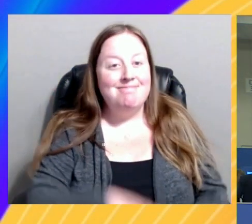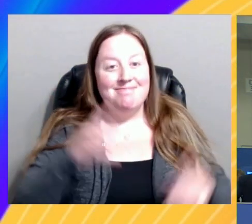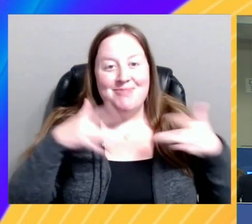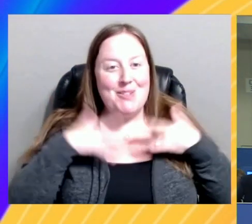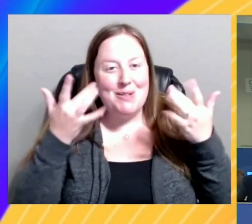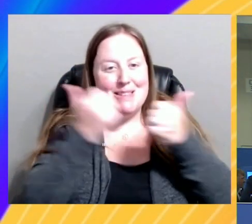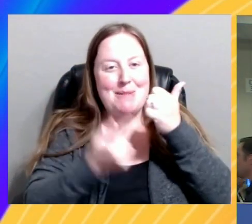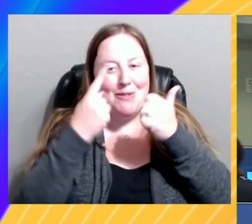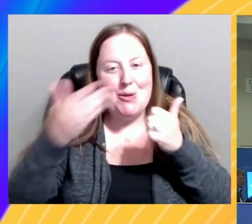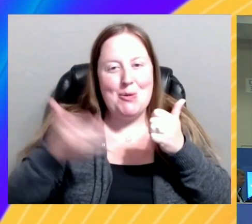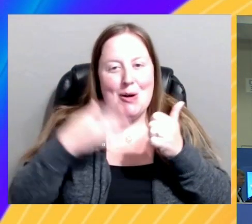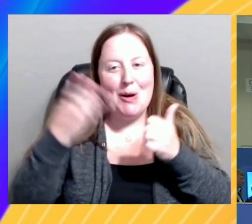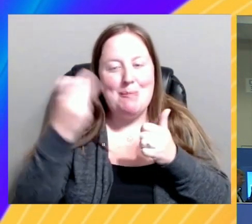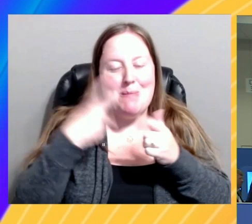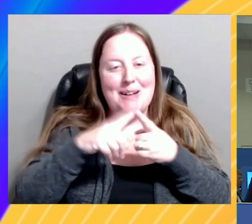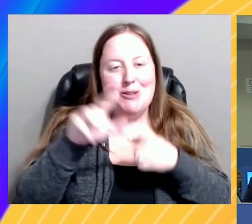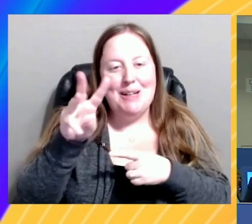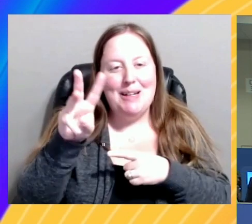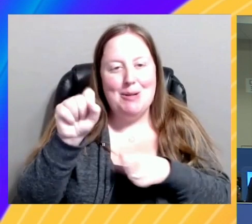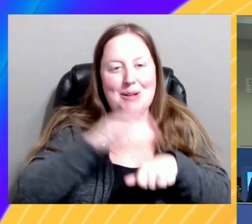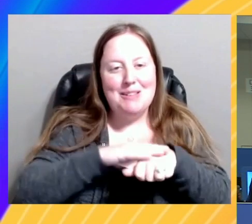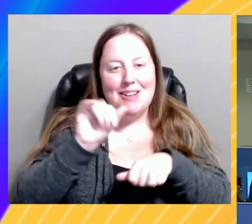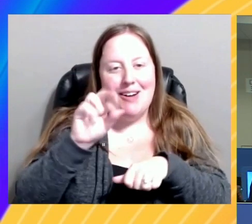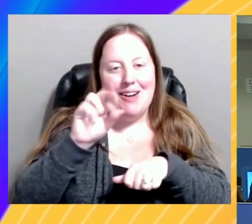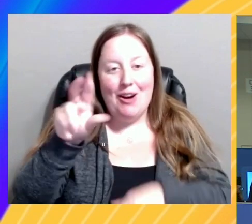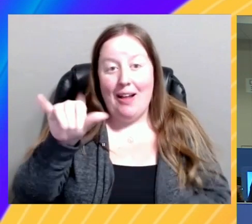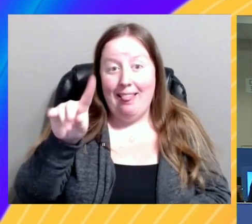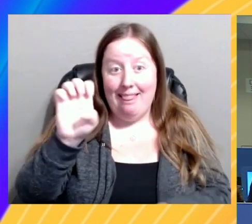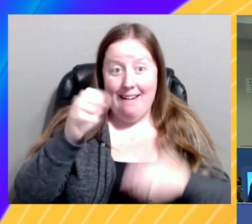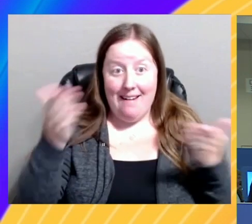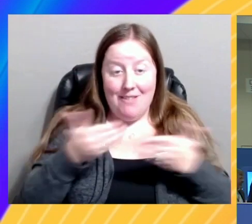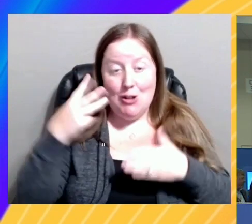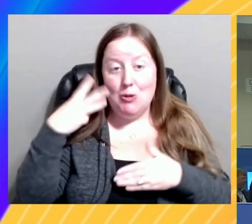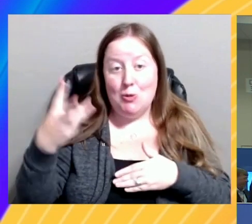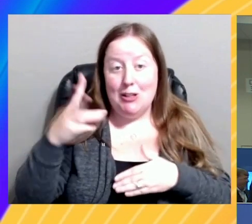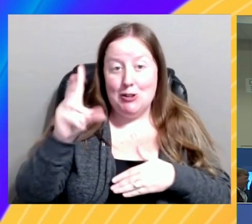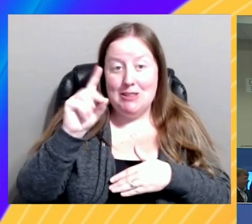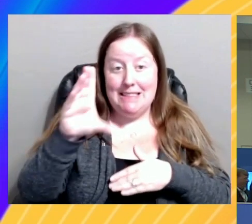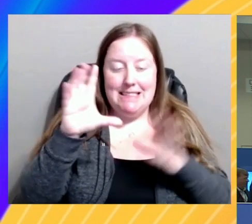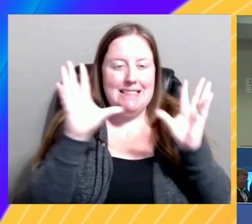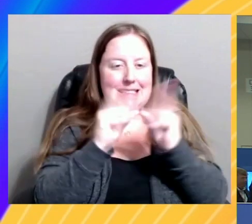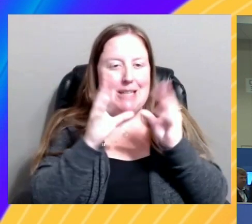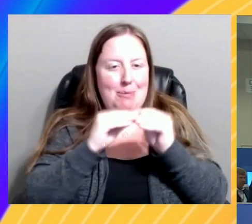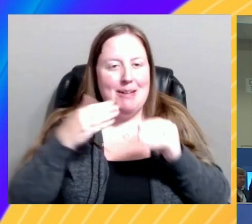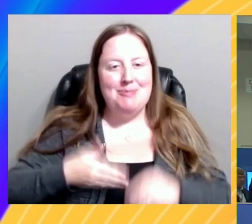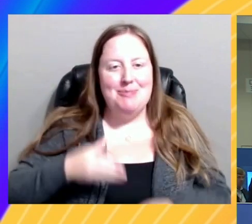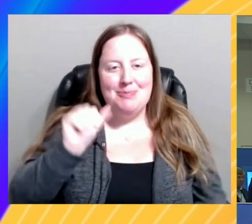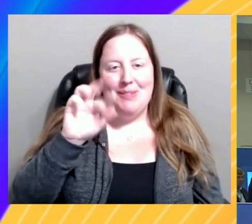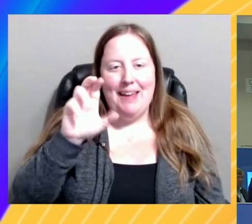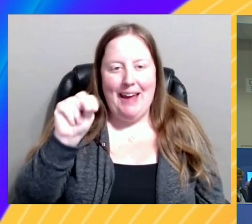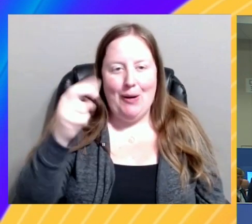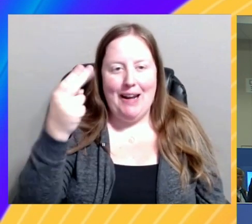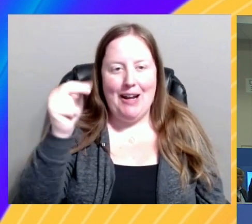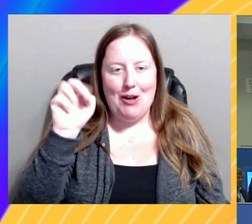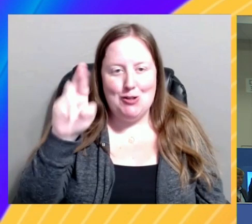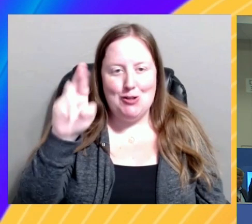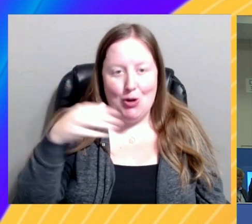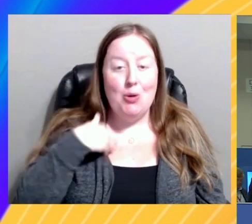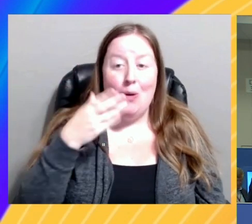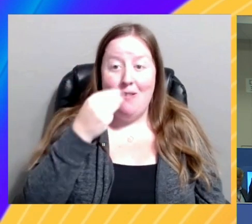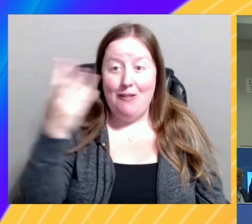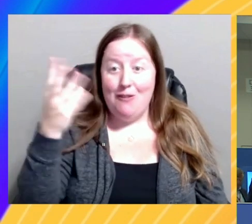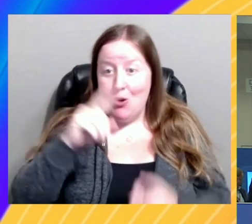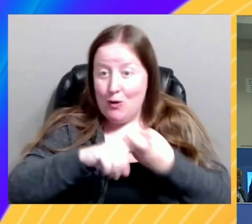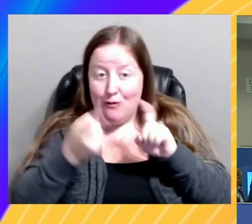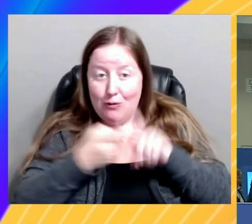welcome back to AWS On Air, live at the Washington, D.C. Summit. My name is Aaron Hunter, and with me we have a couple of our friends who are going to talk